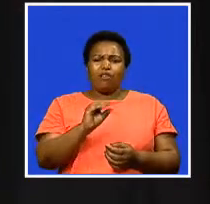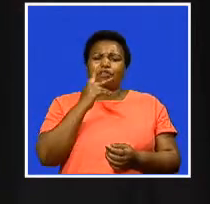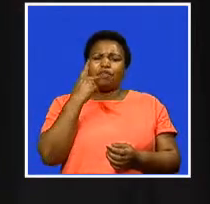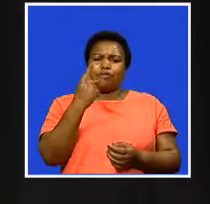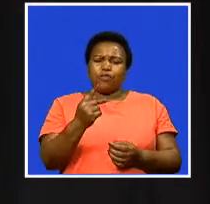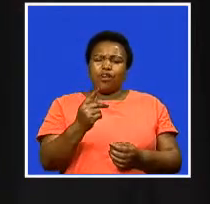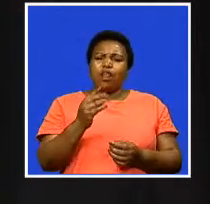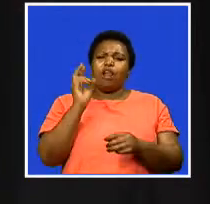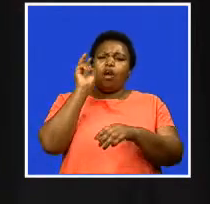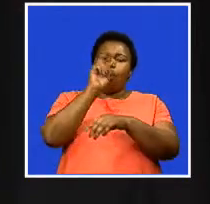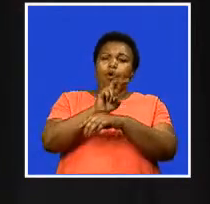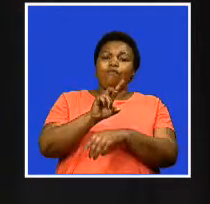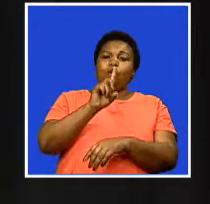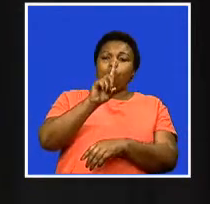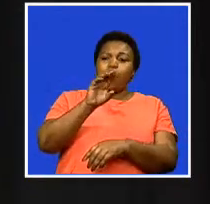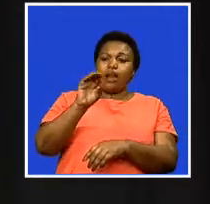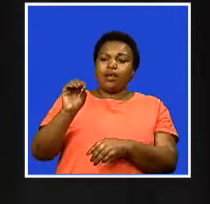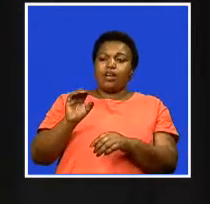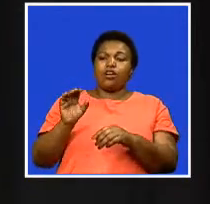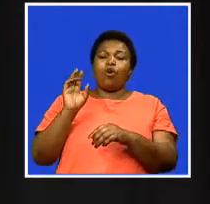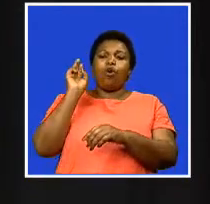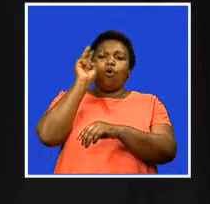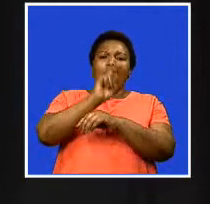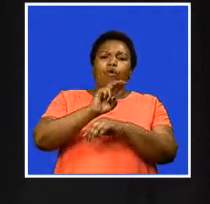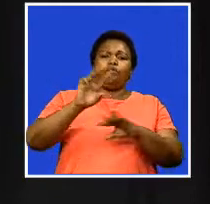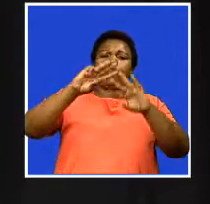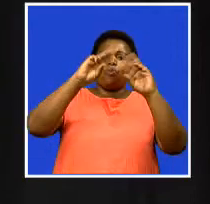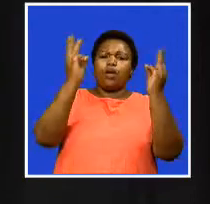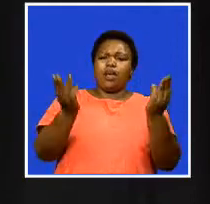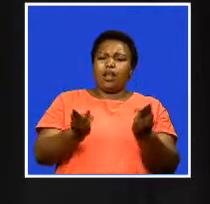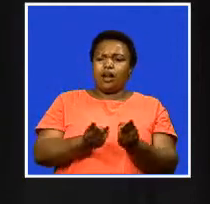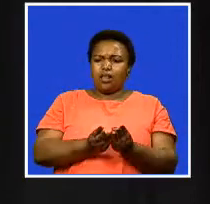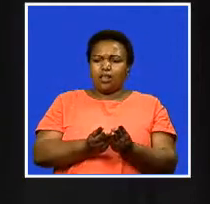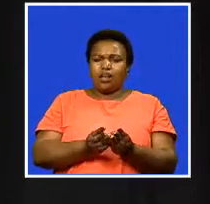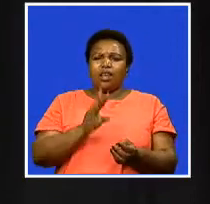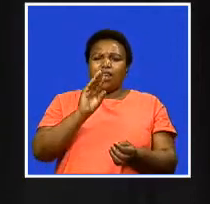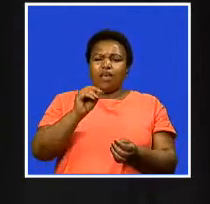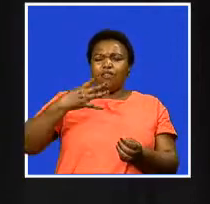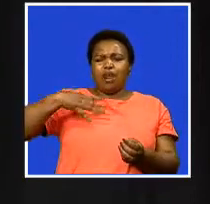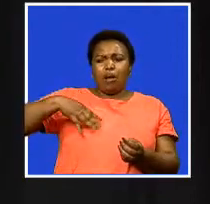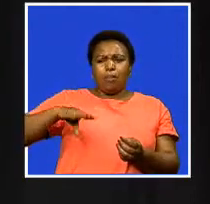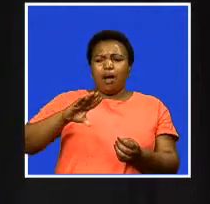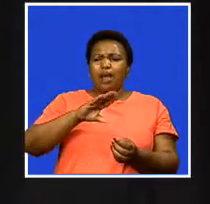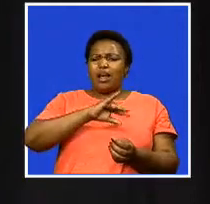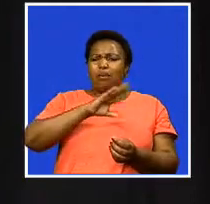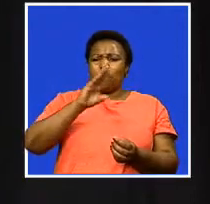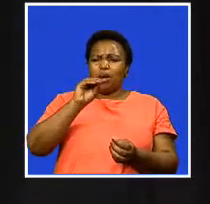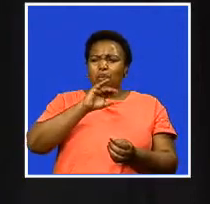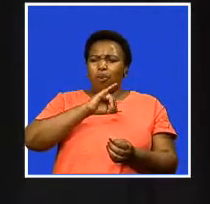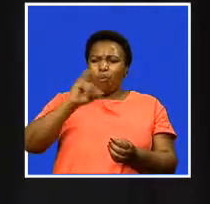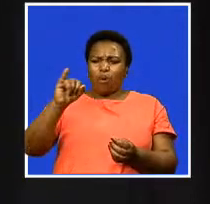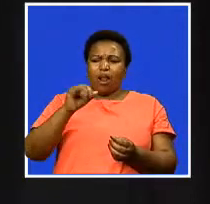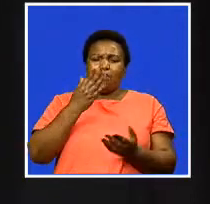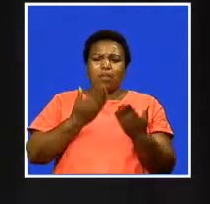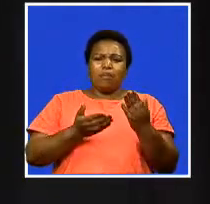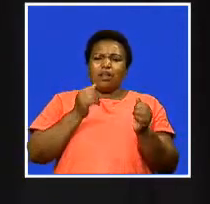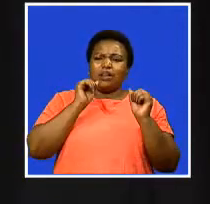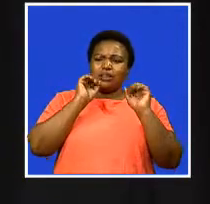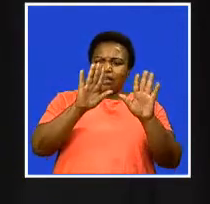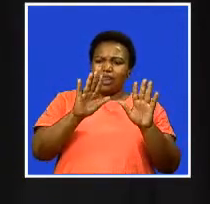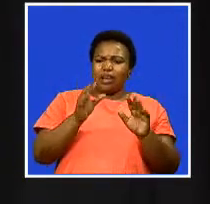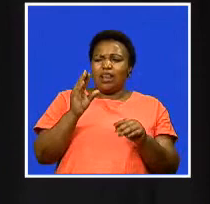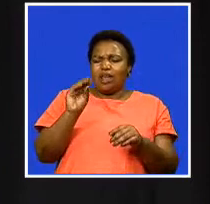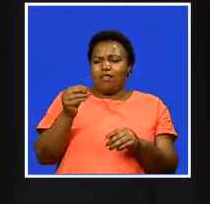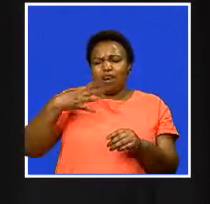100 umhlaba wonke kukhona la hambe mbili lafika la kubo 10 akhona la hambe mbili kakhulu lamathathu